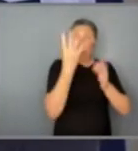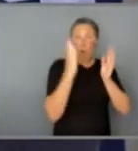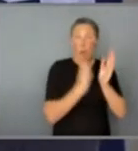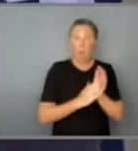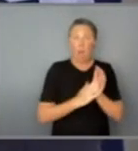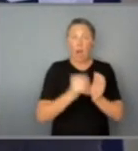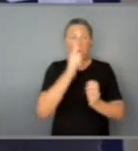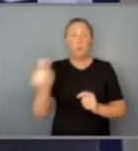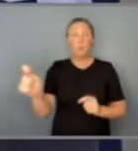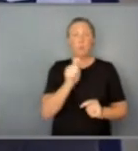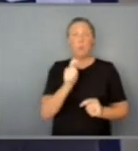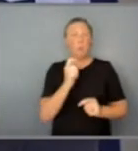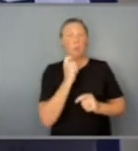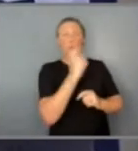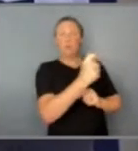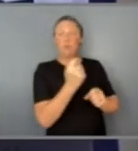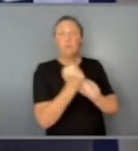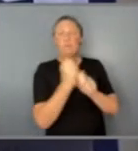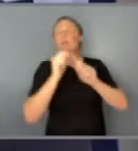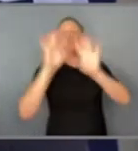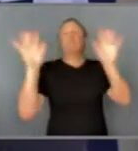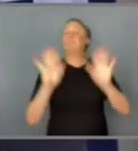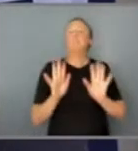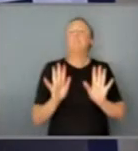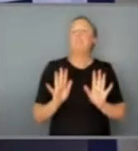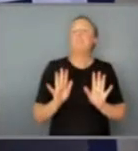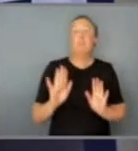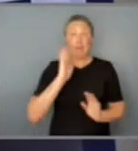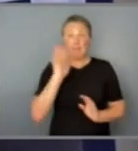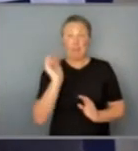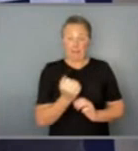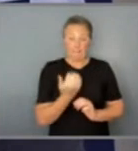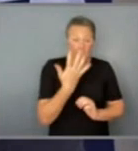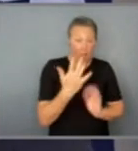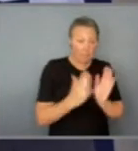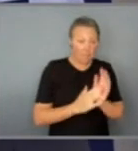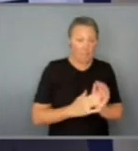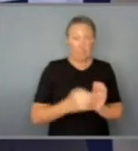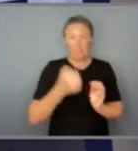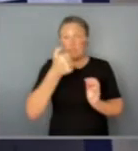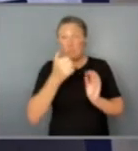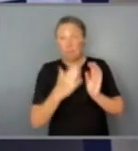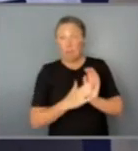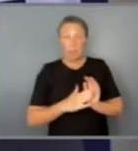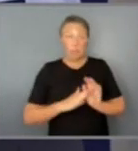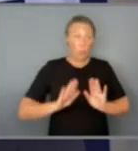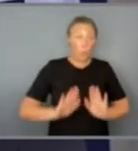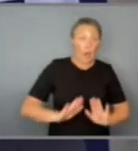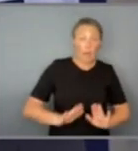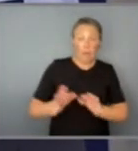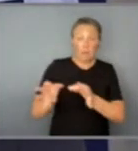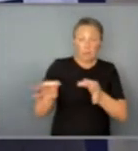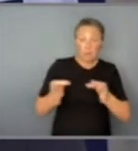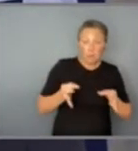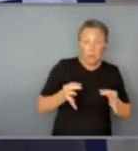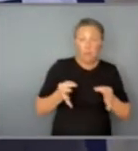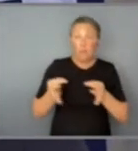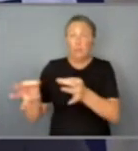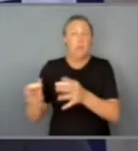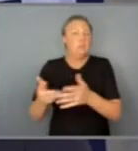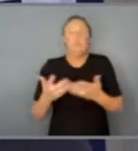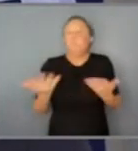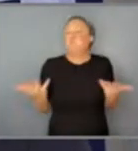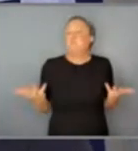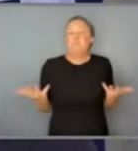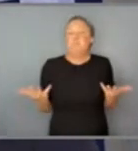vaccination program. But whether it's 5 months or 6 months or less than that, the response from all of us as governments is exactly the